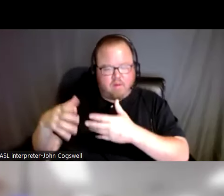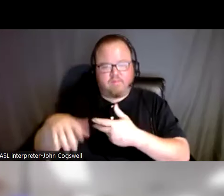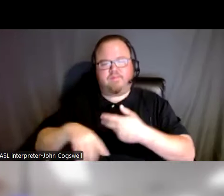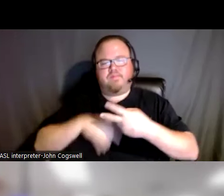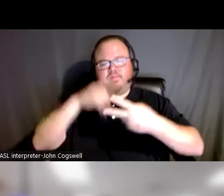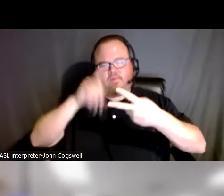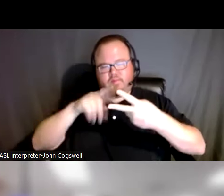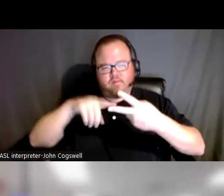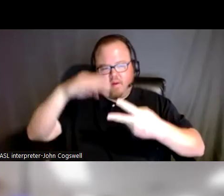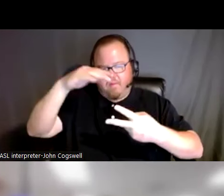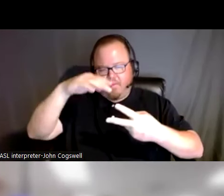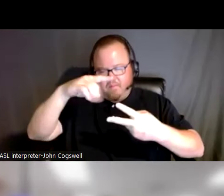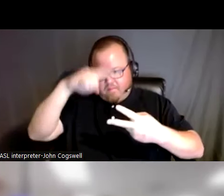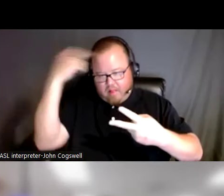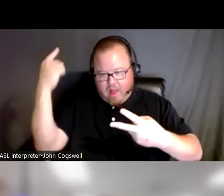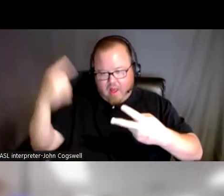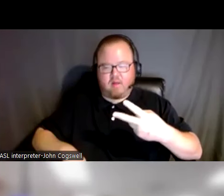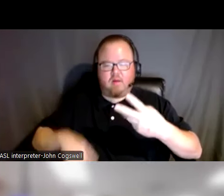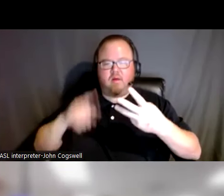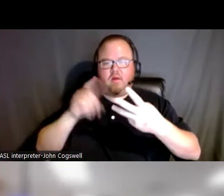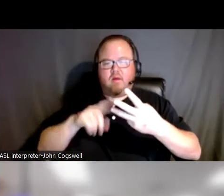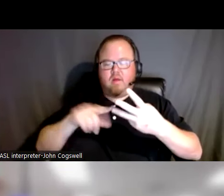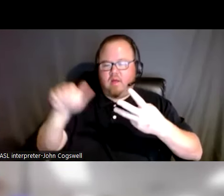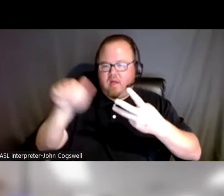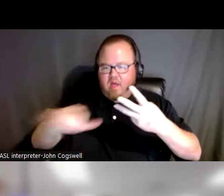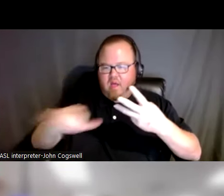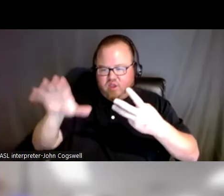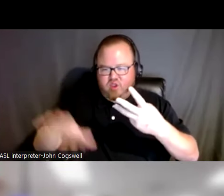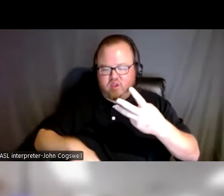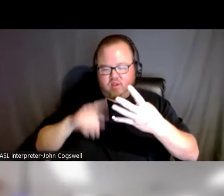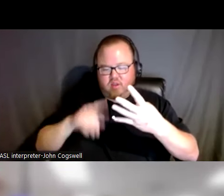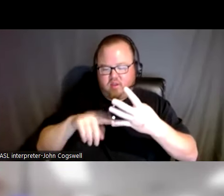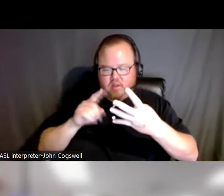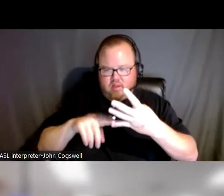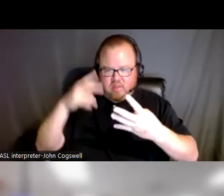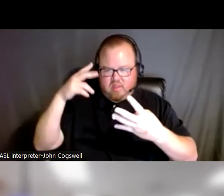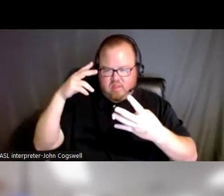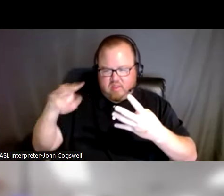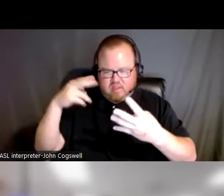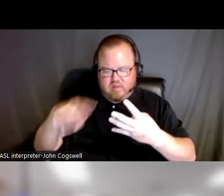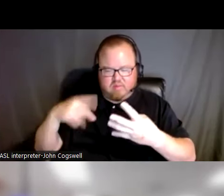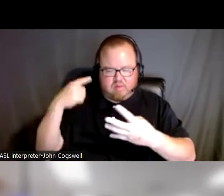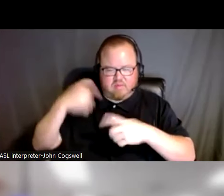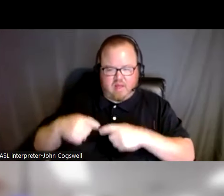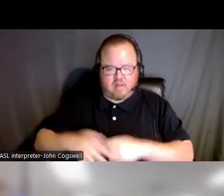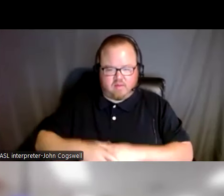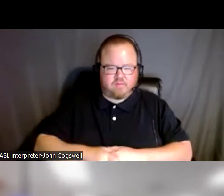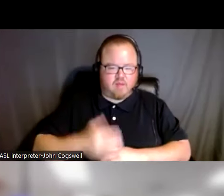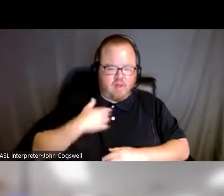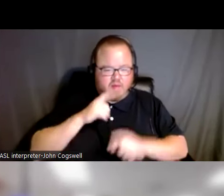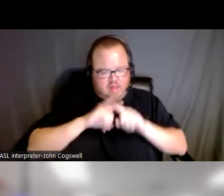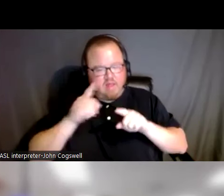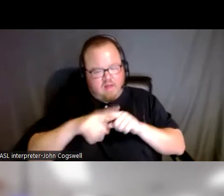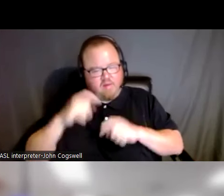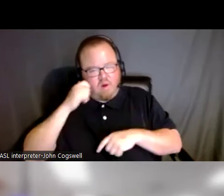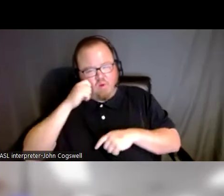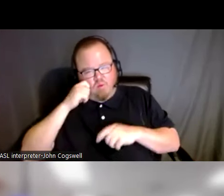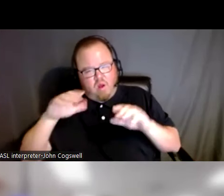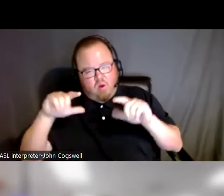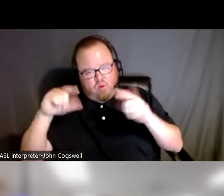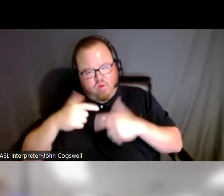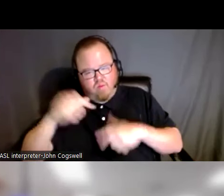Black population, and then Asian and Hispanic. We do have other race and ethnicity groups. However, some of